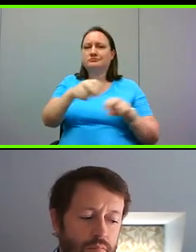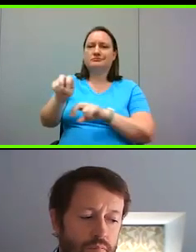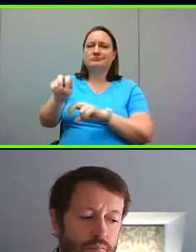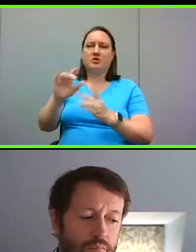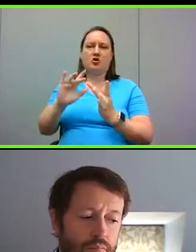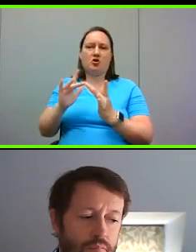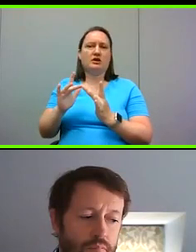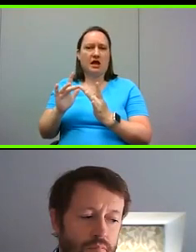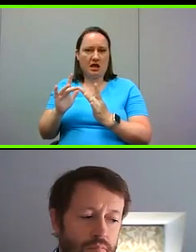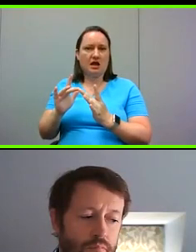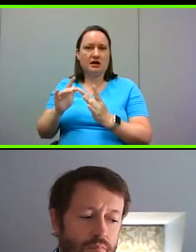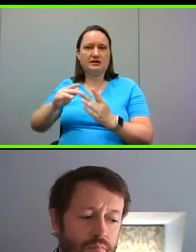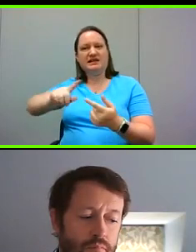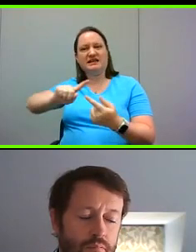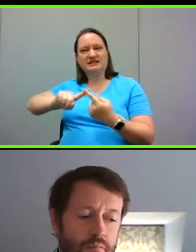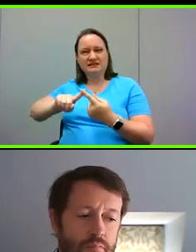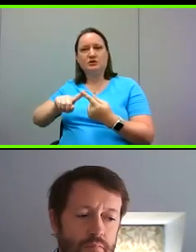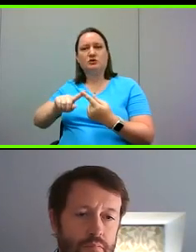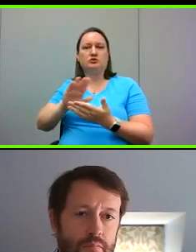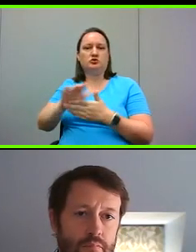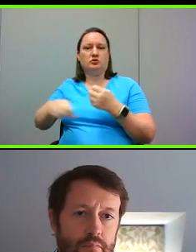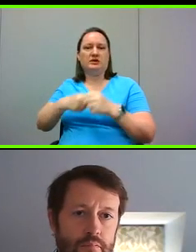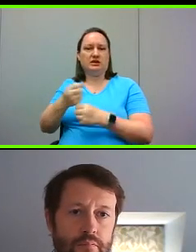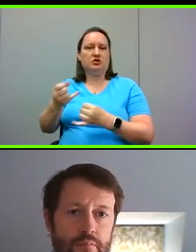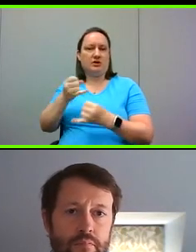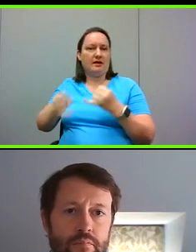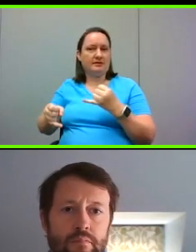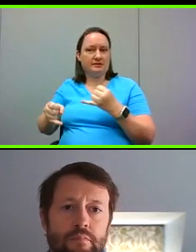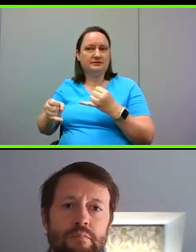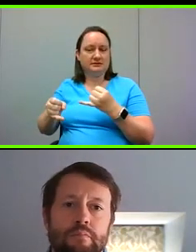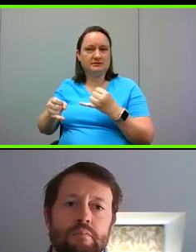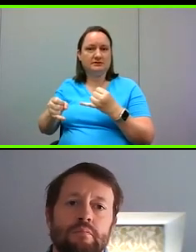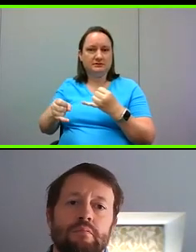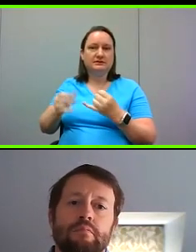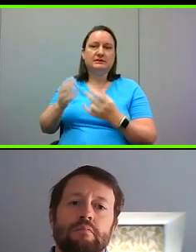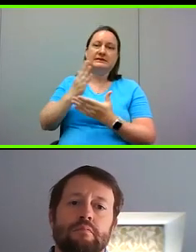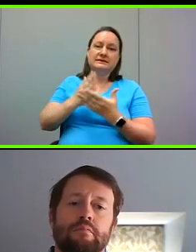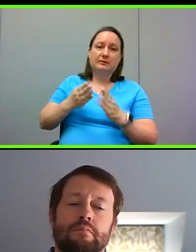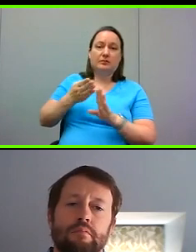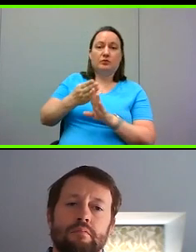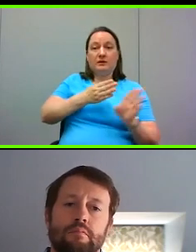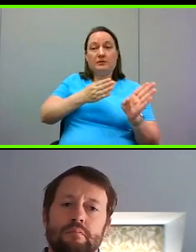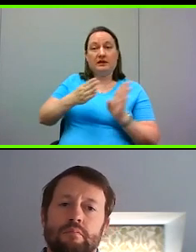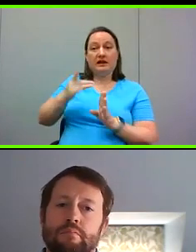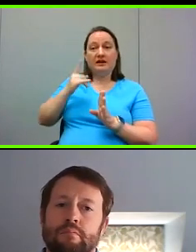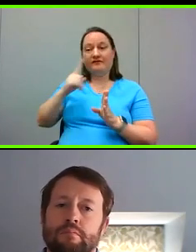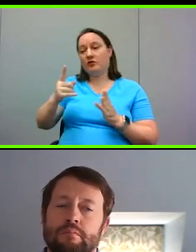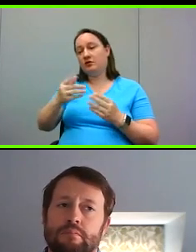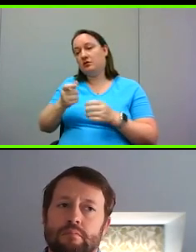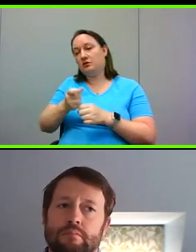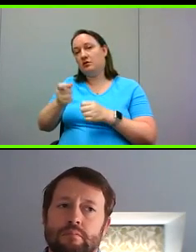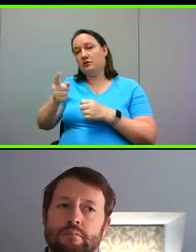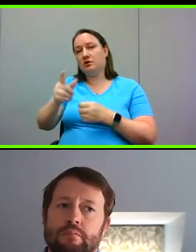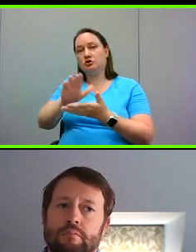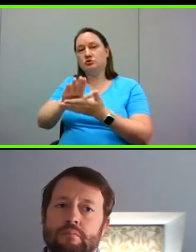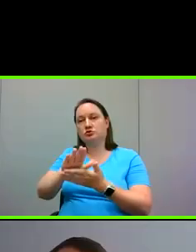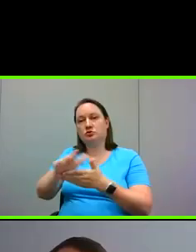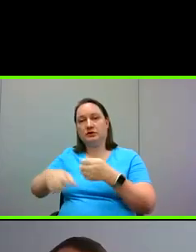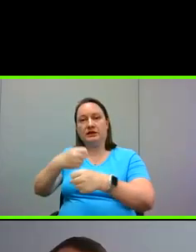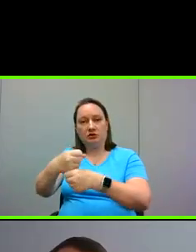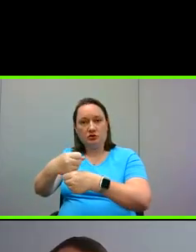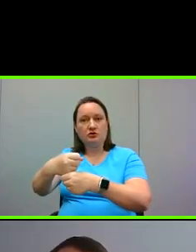until the end of the school year. We were able to still do some pre-planning for the school year coming up with some programs as far